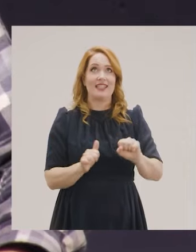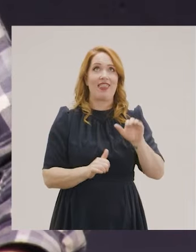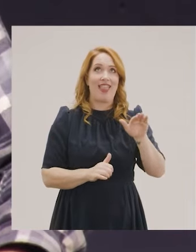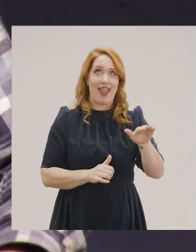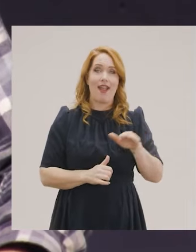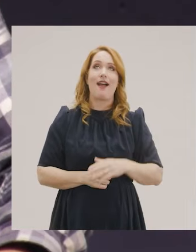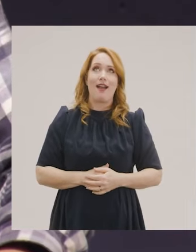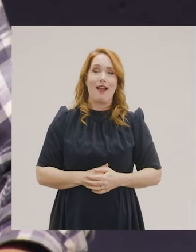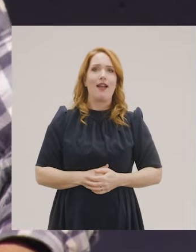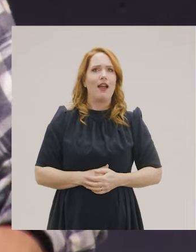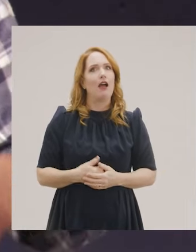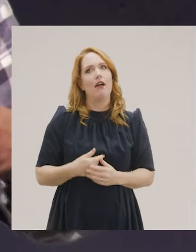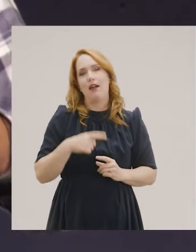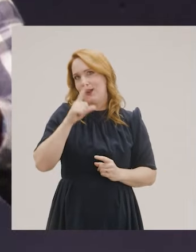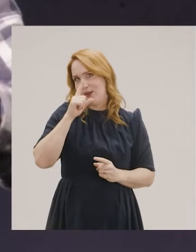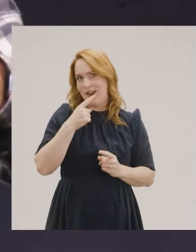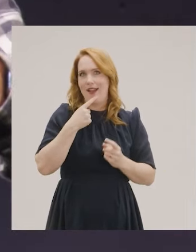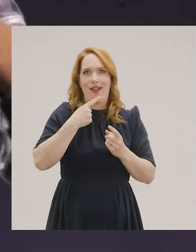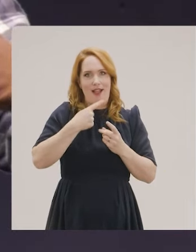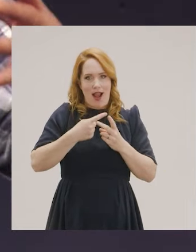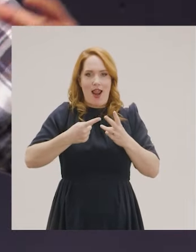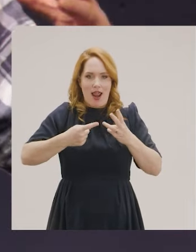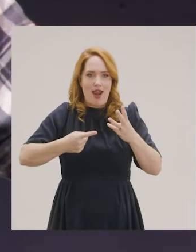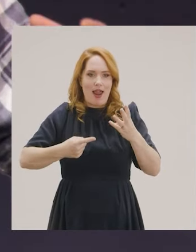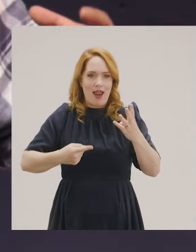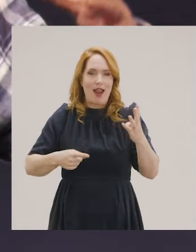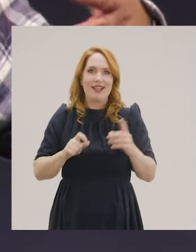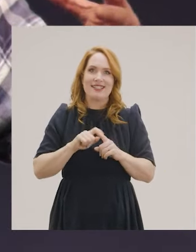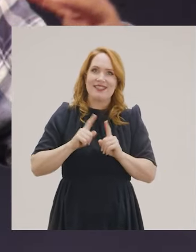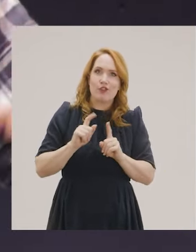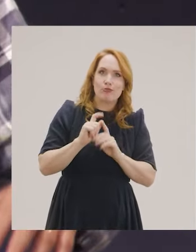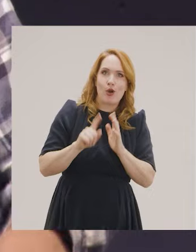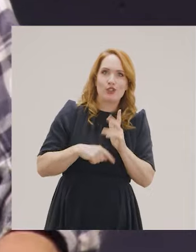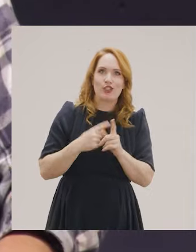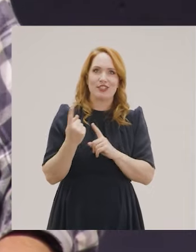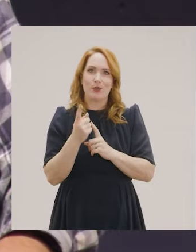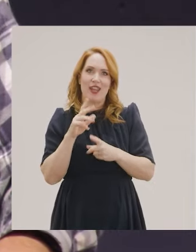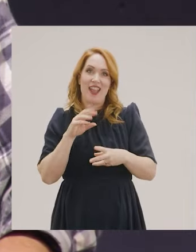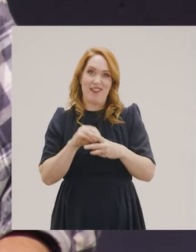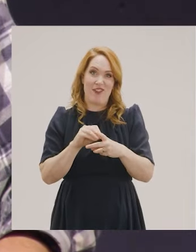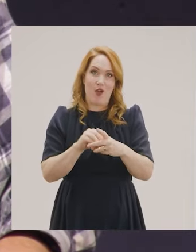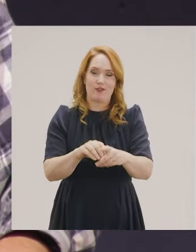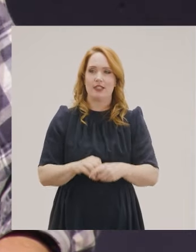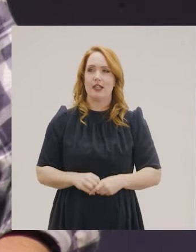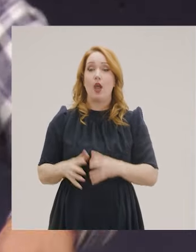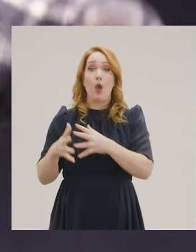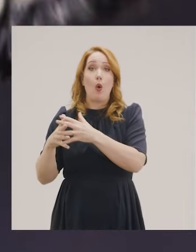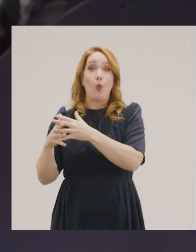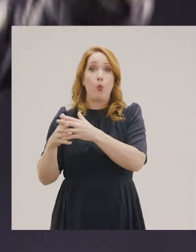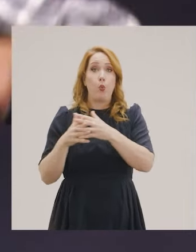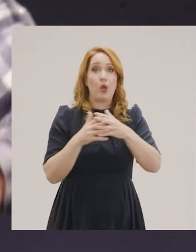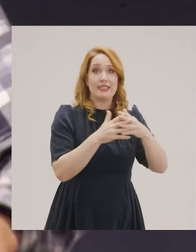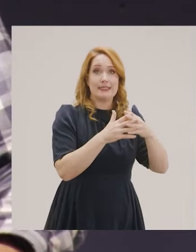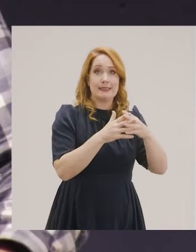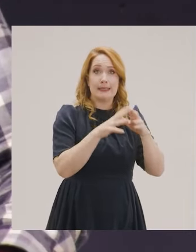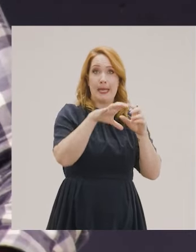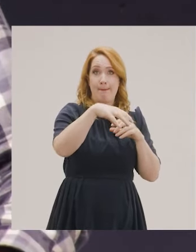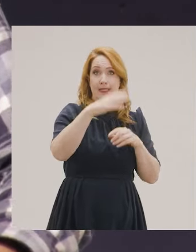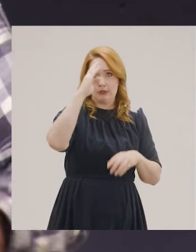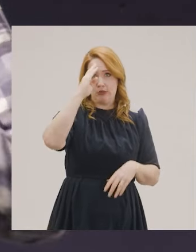there to visit as well. And these are just some, I could go on and on and on about the different projects that people have been involved in. Do you know, out at West